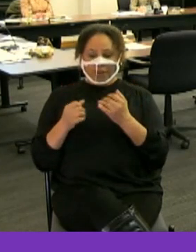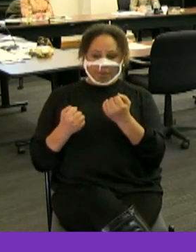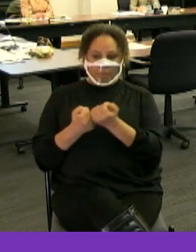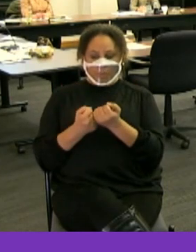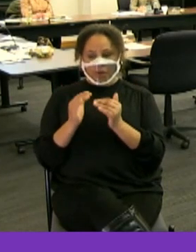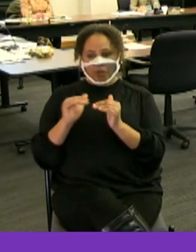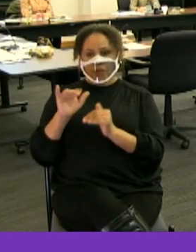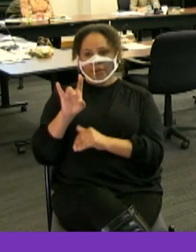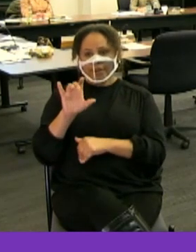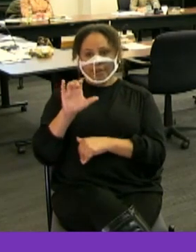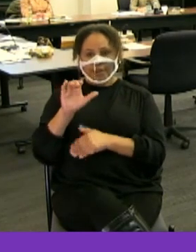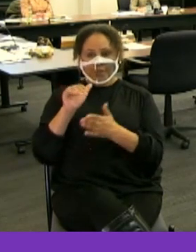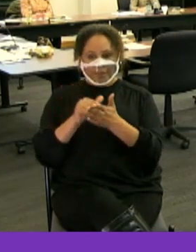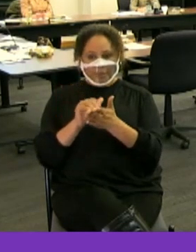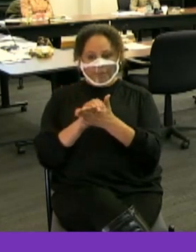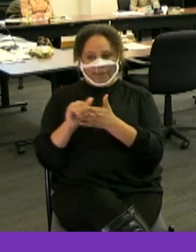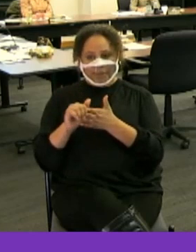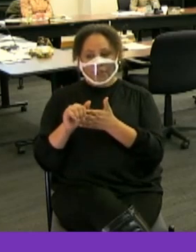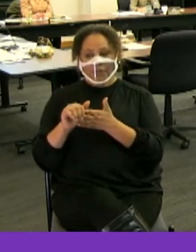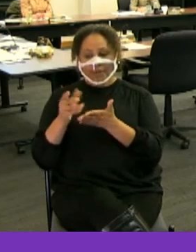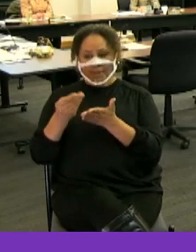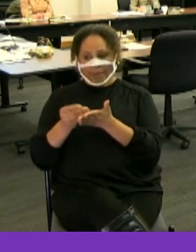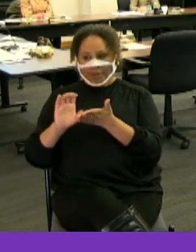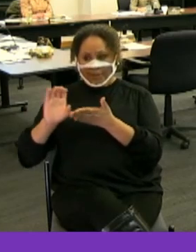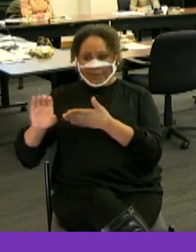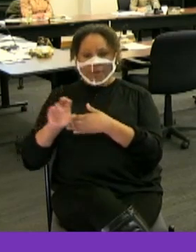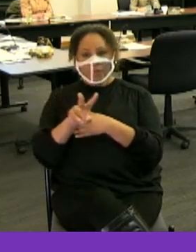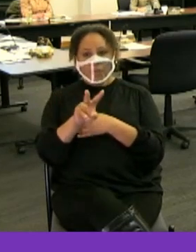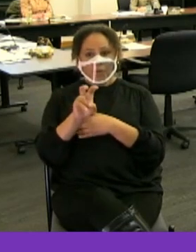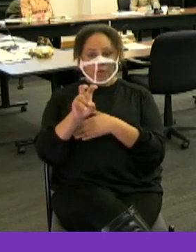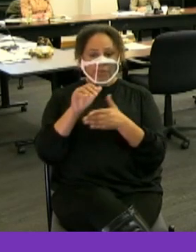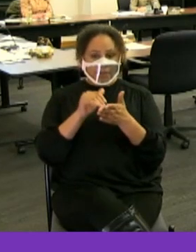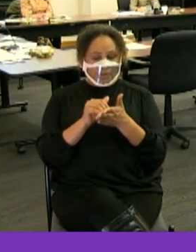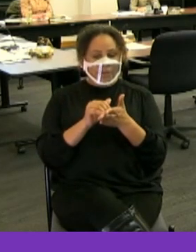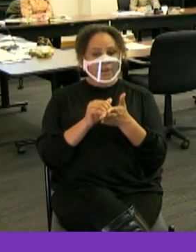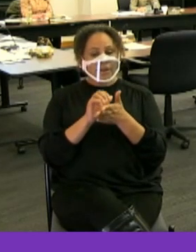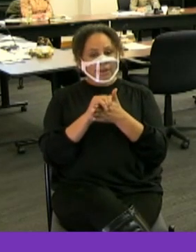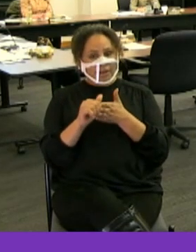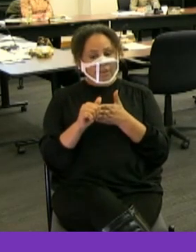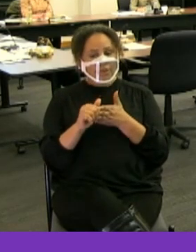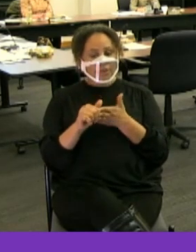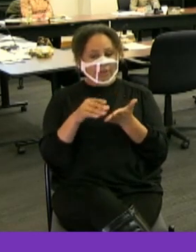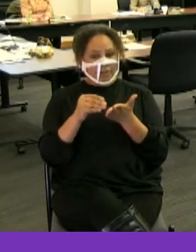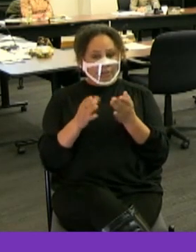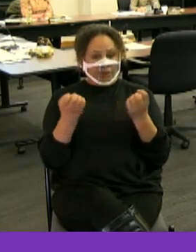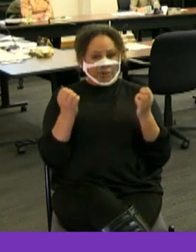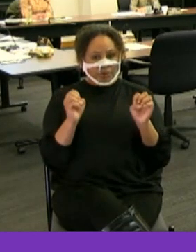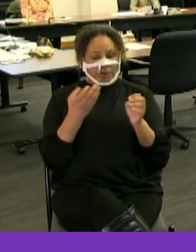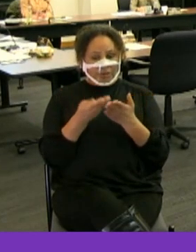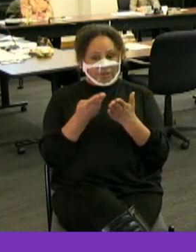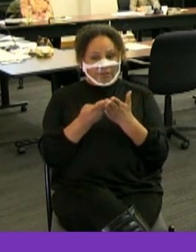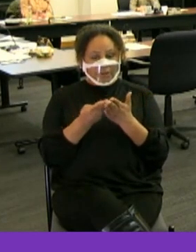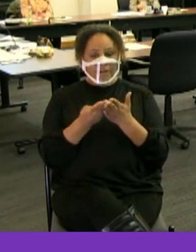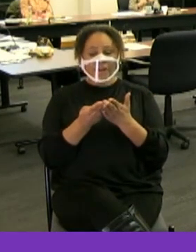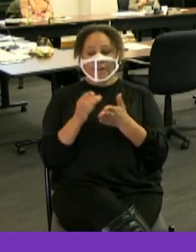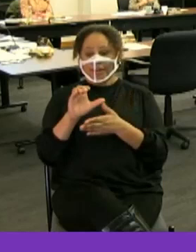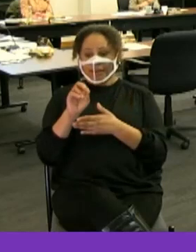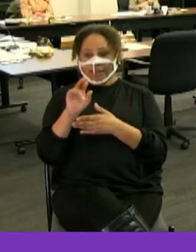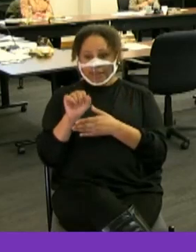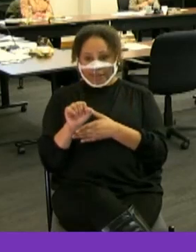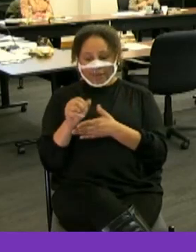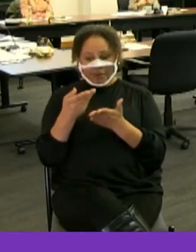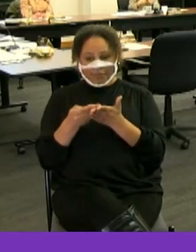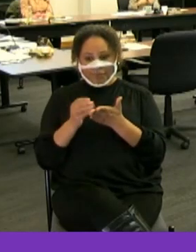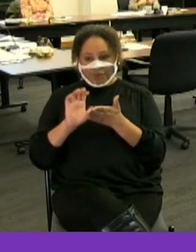scholarship funding. We have $200,000 in student emergency funds. We have CARES funding. We're doing everything we can, but we're challenged with